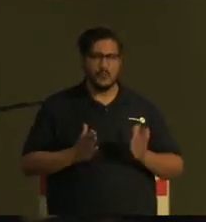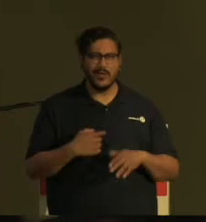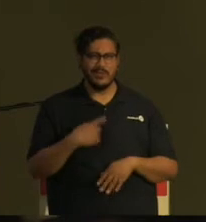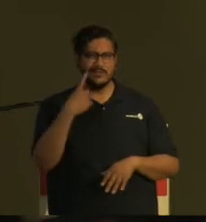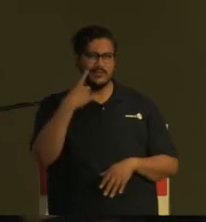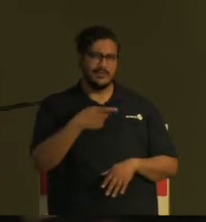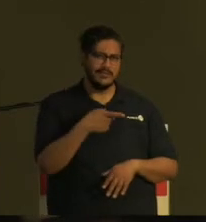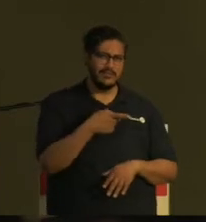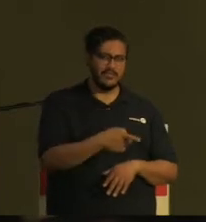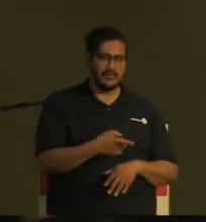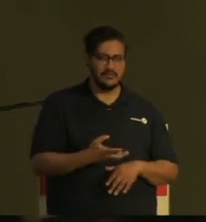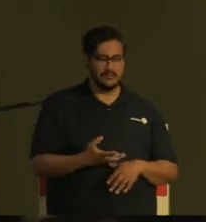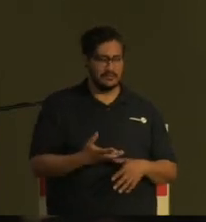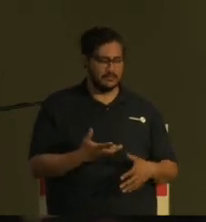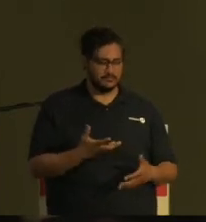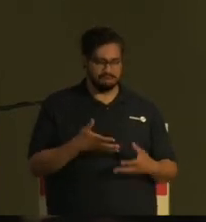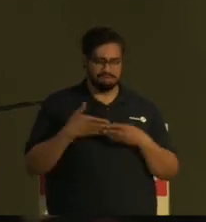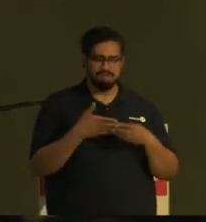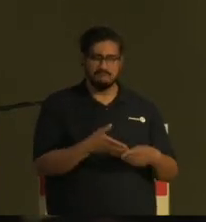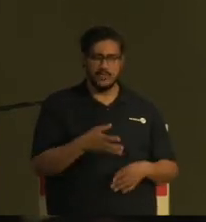title applies to